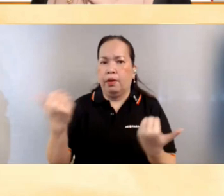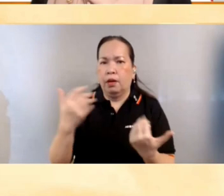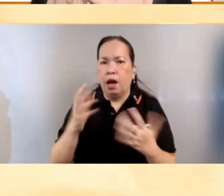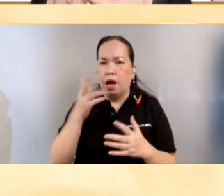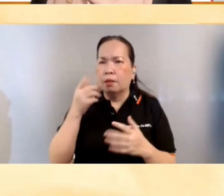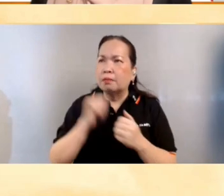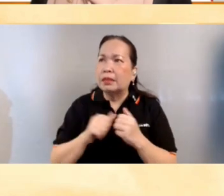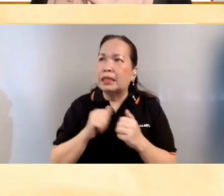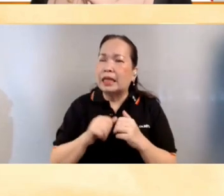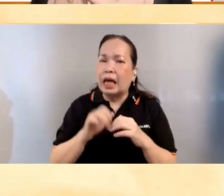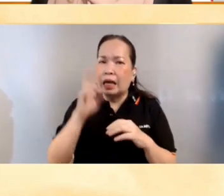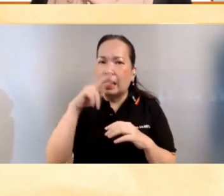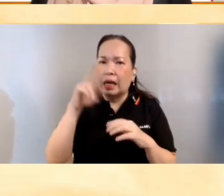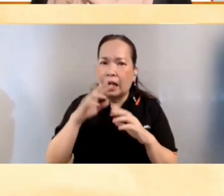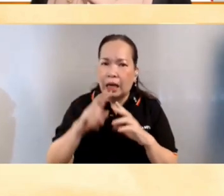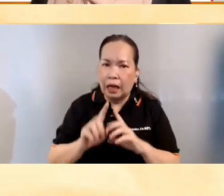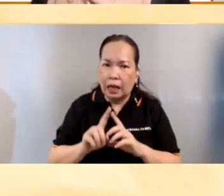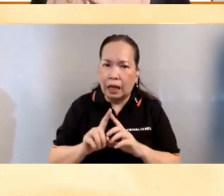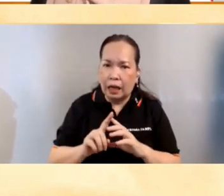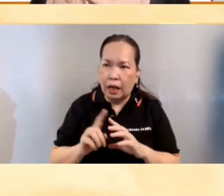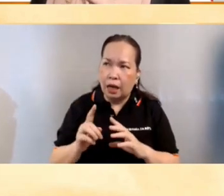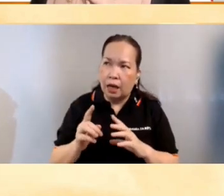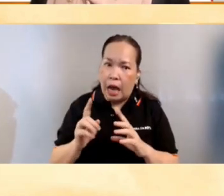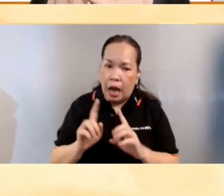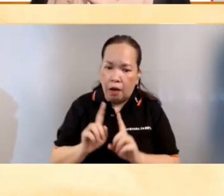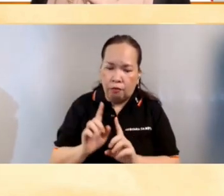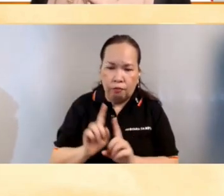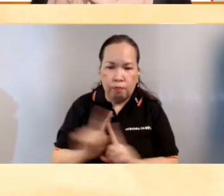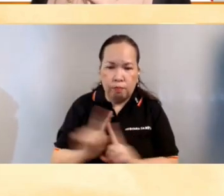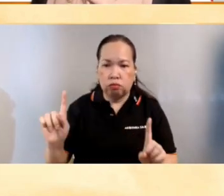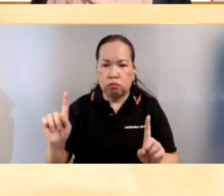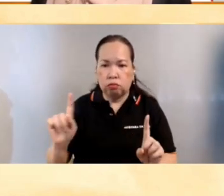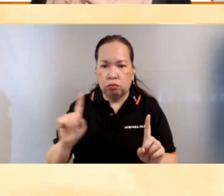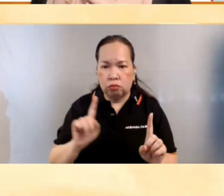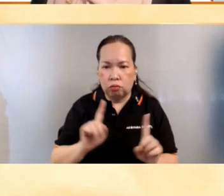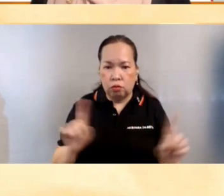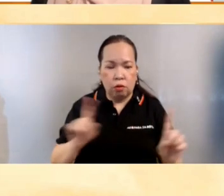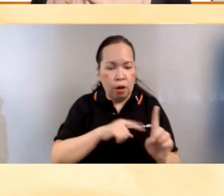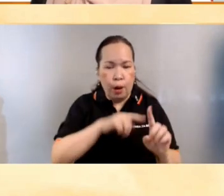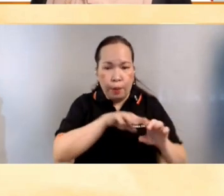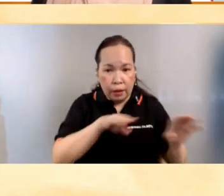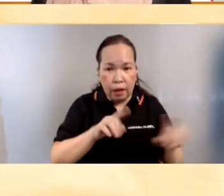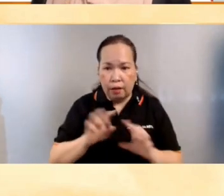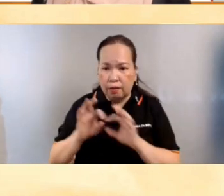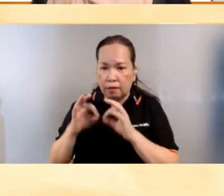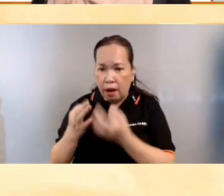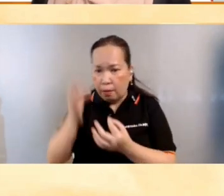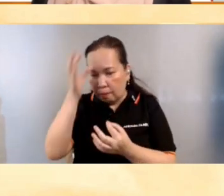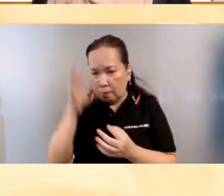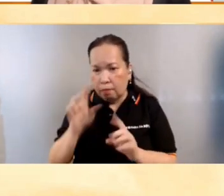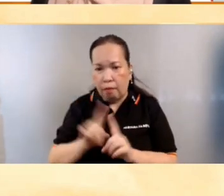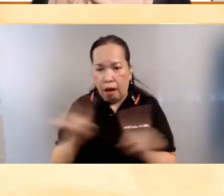cases where unexpected eruption of violence would sometimes separate children from their families, especially